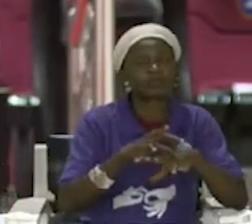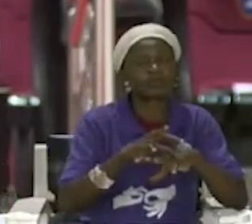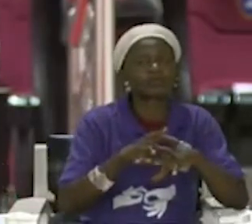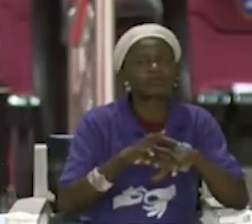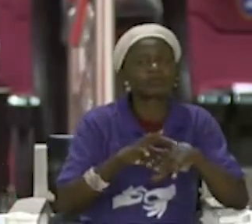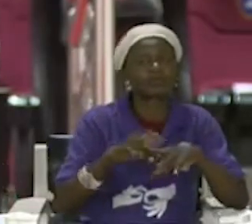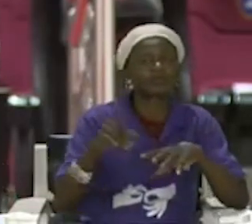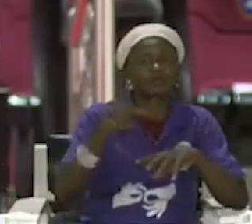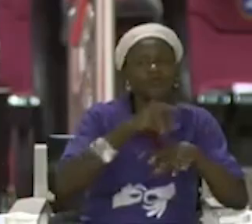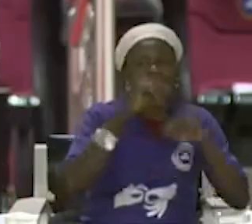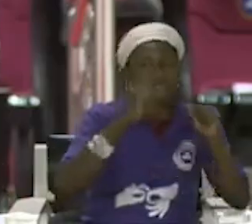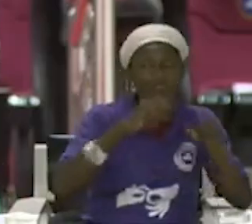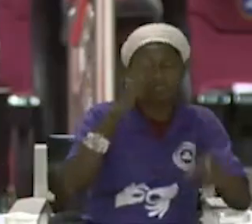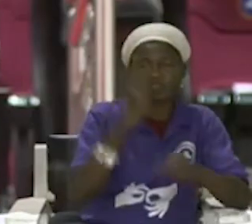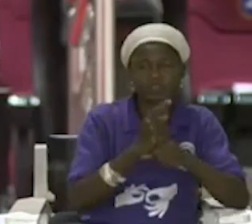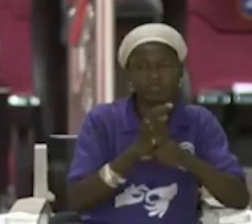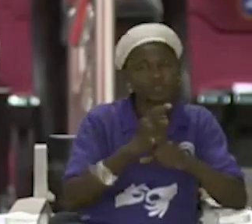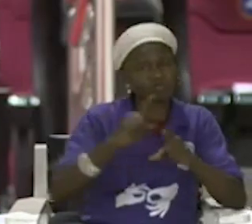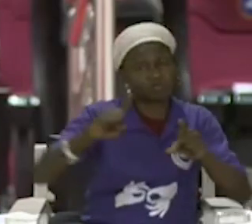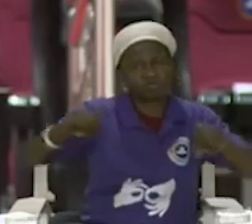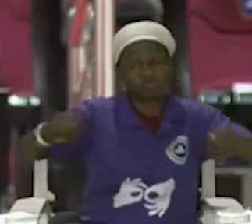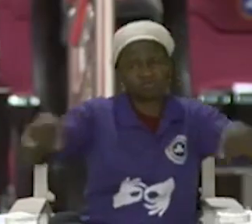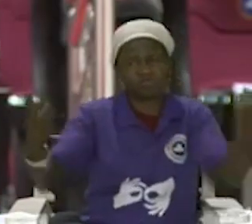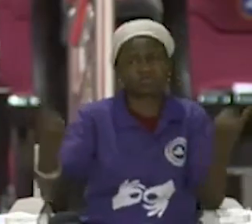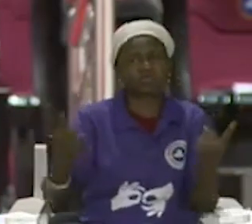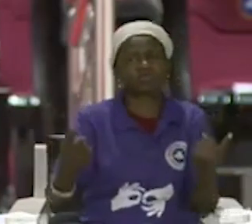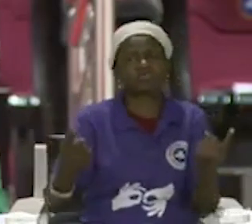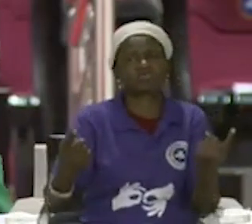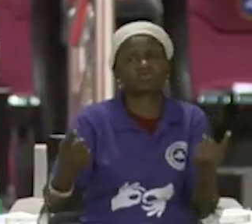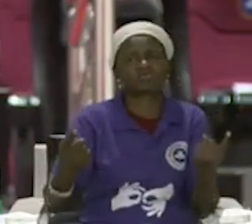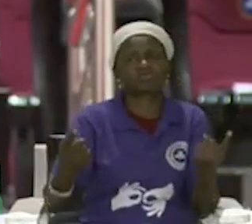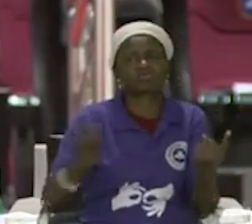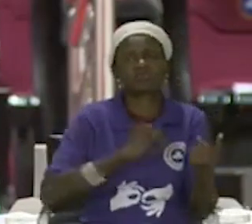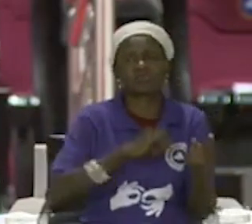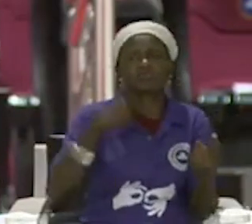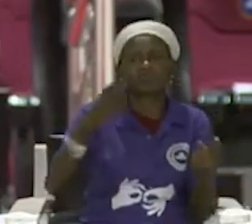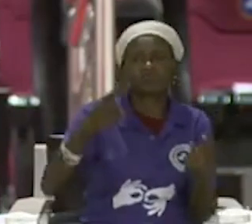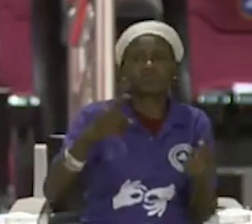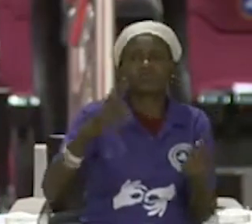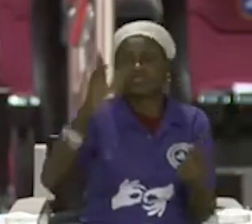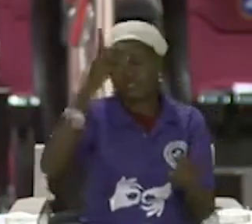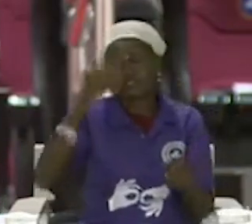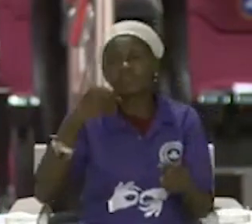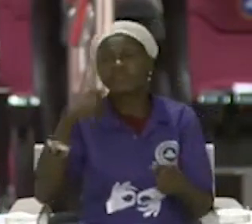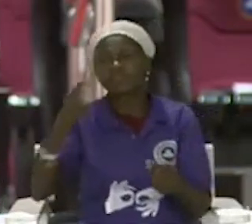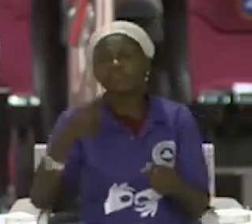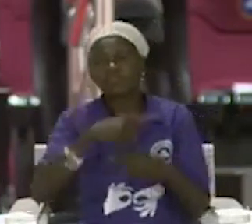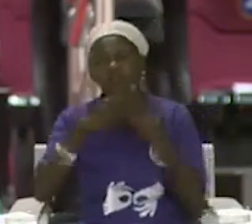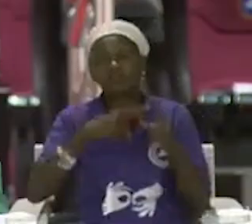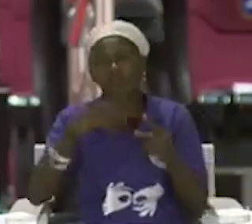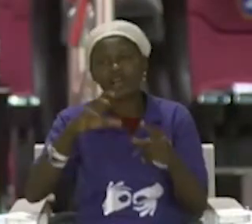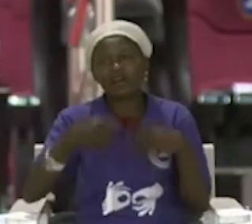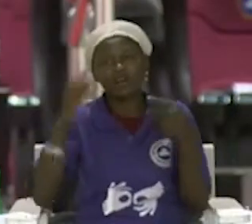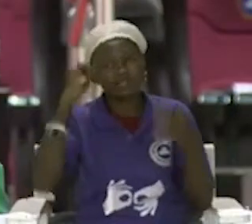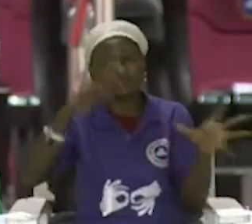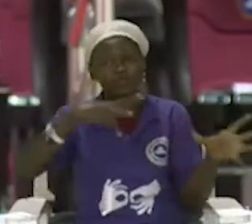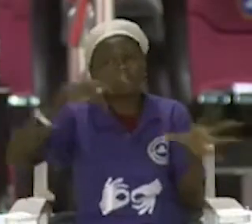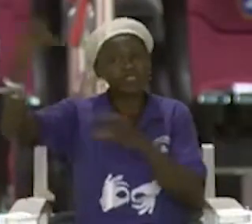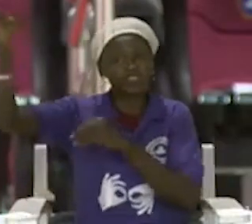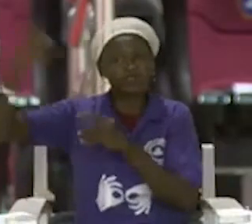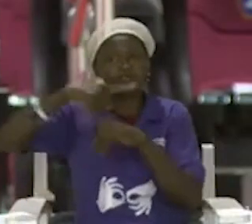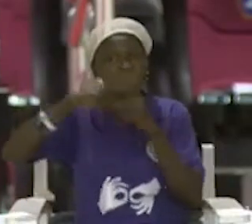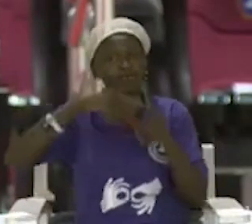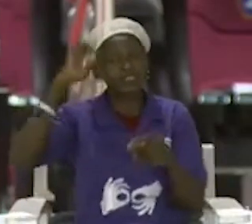you can just go. I've told you how I will live when my time comes. If Jesus